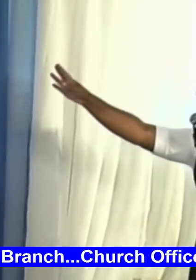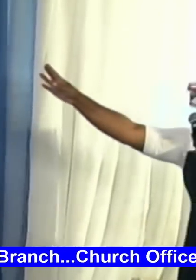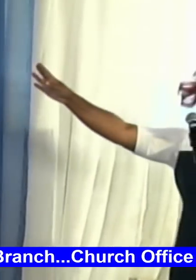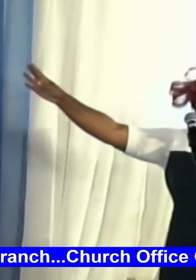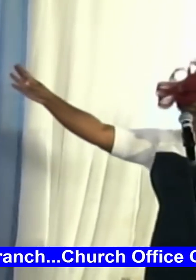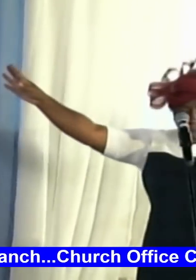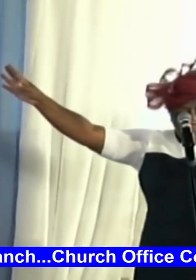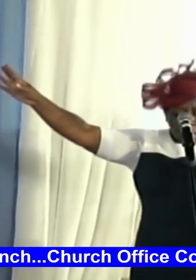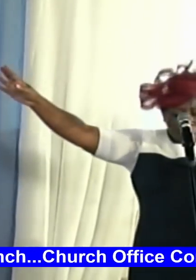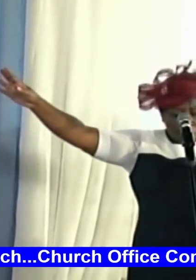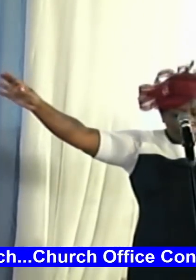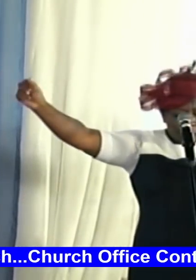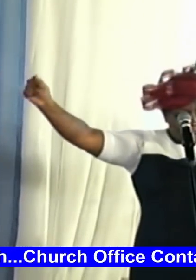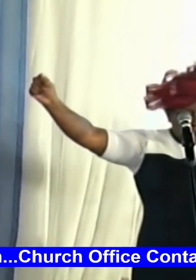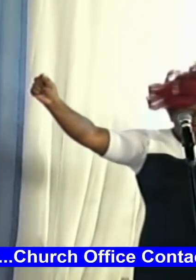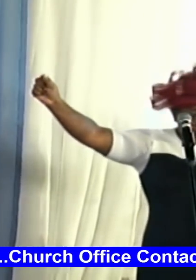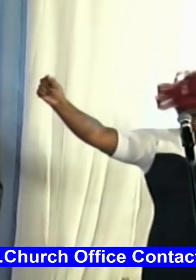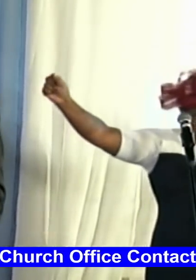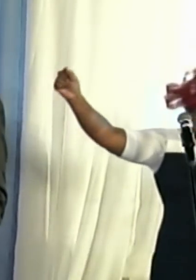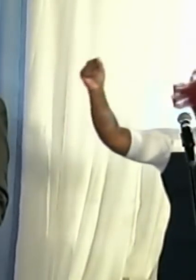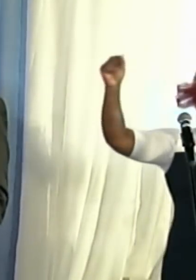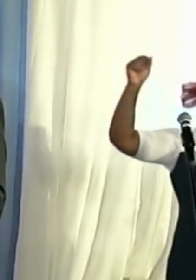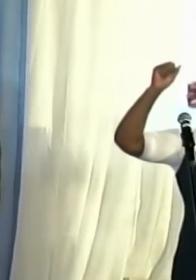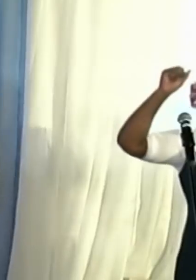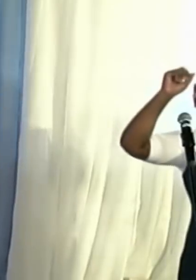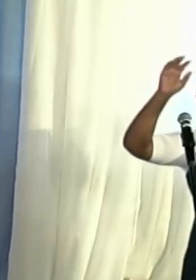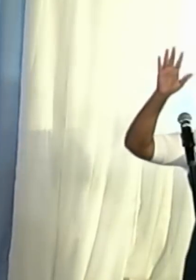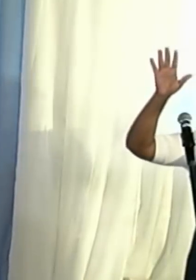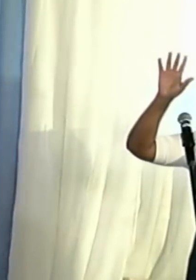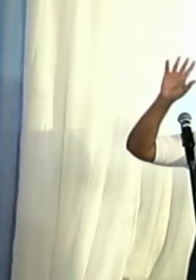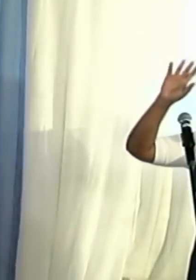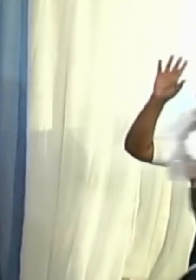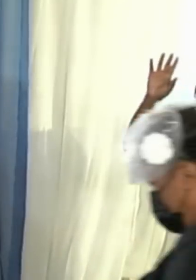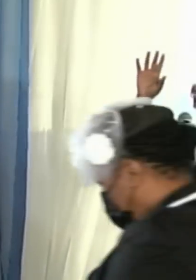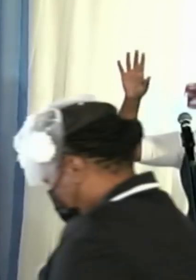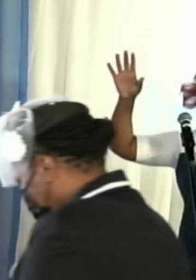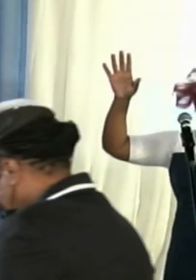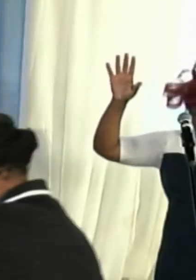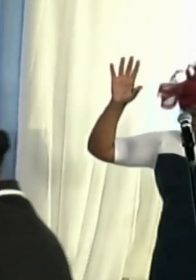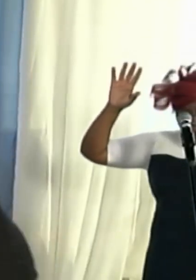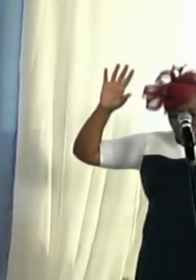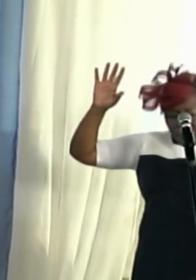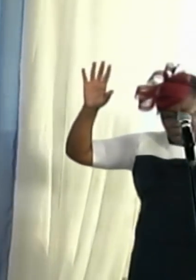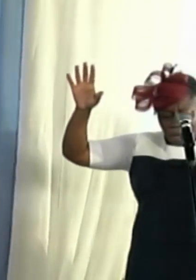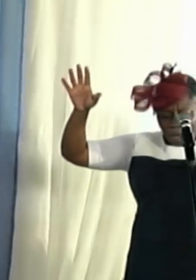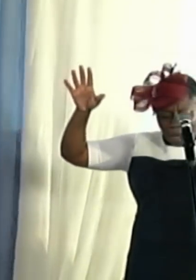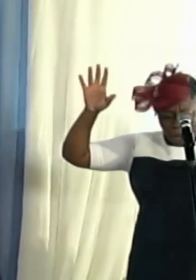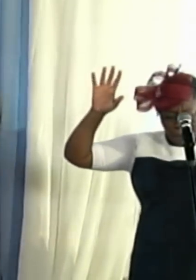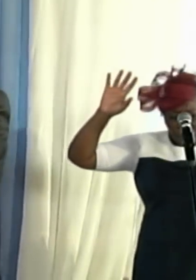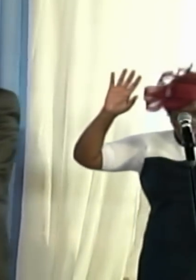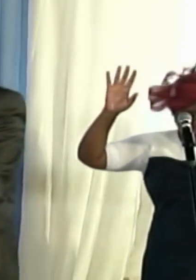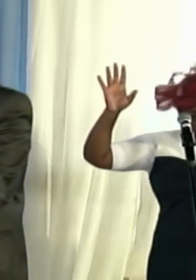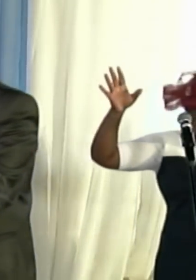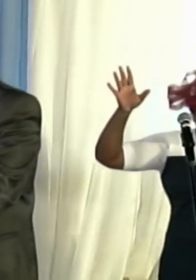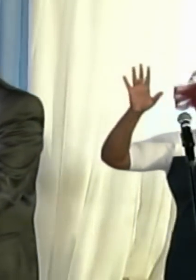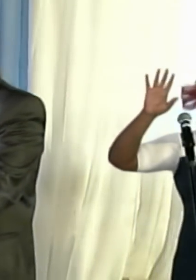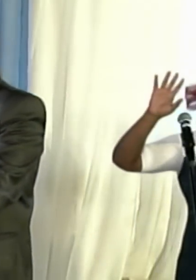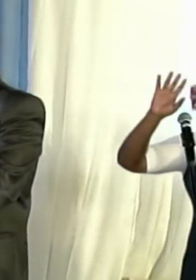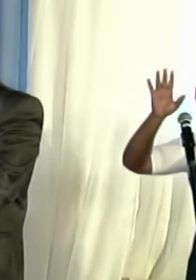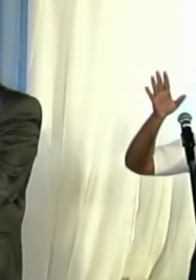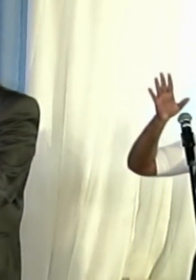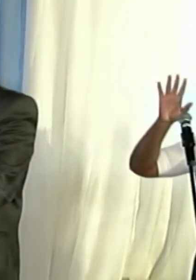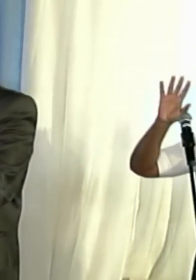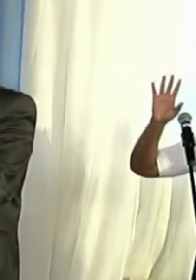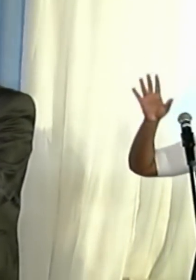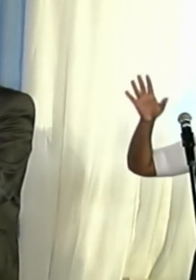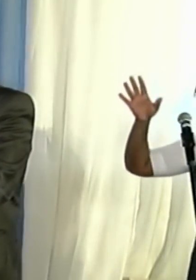As you are the one who made him come out and looking sharp, make sure that his clothes is properly